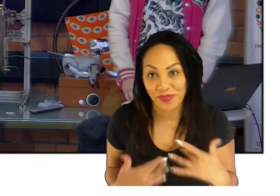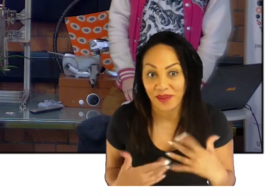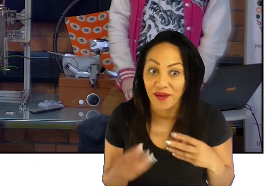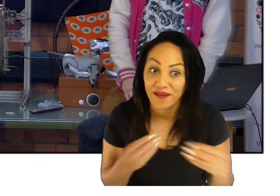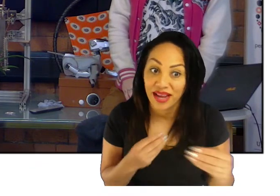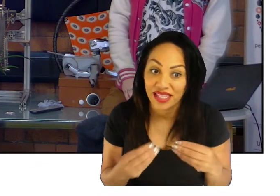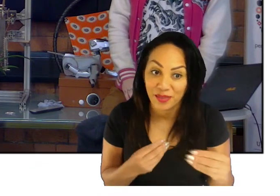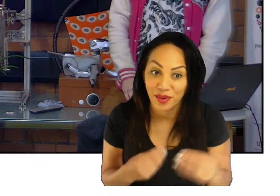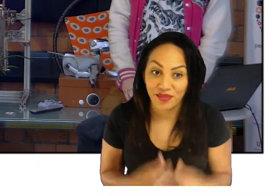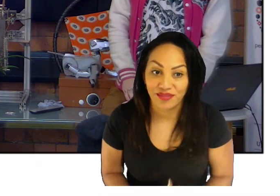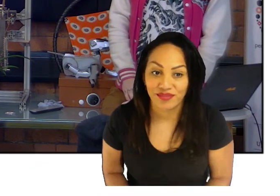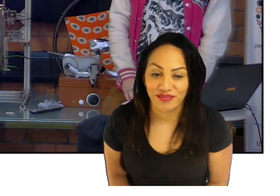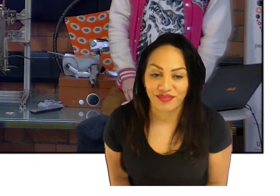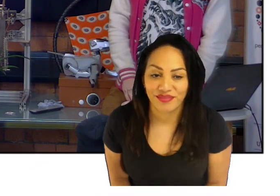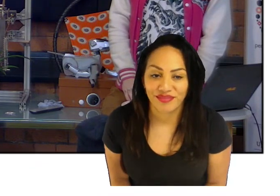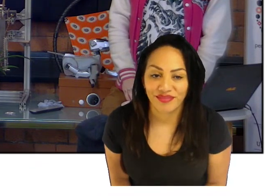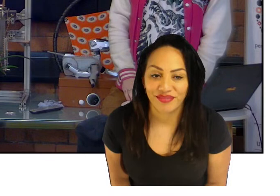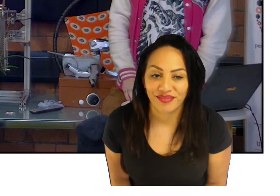But